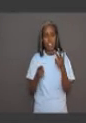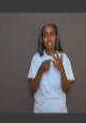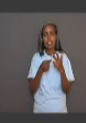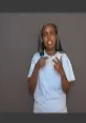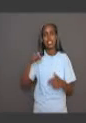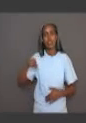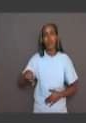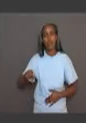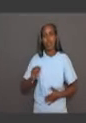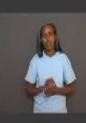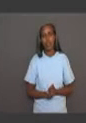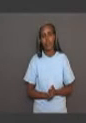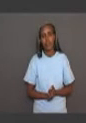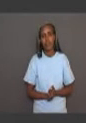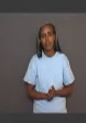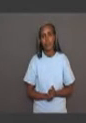third quartile,